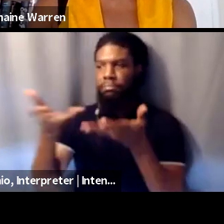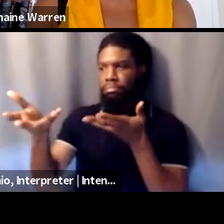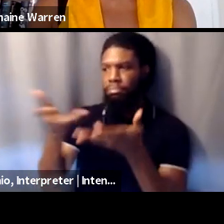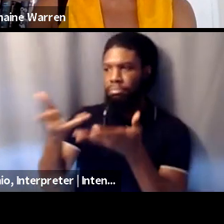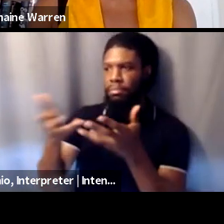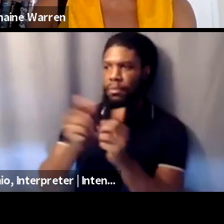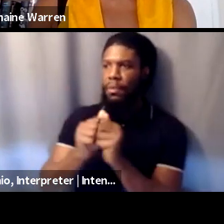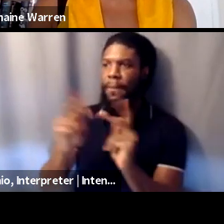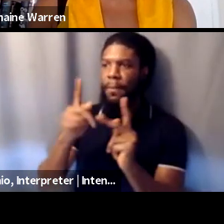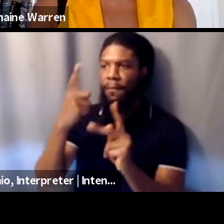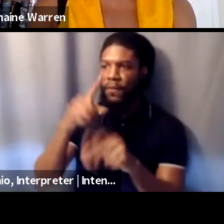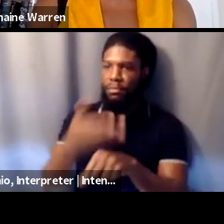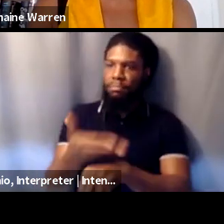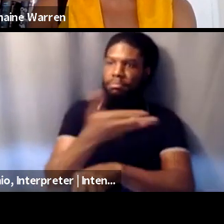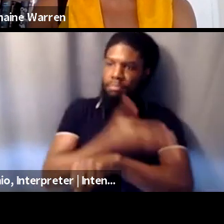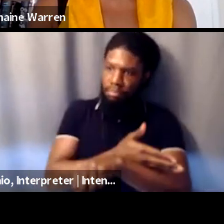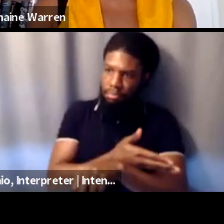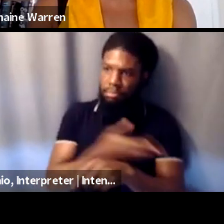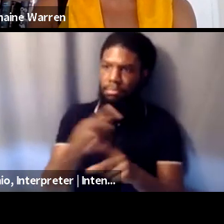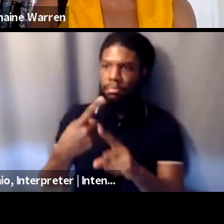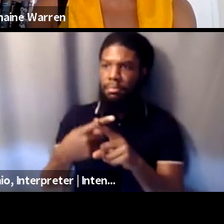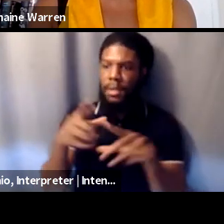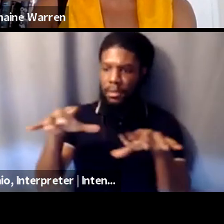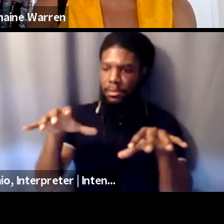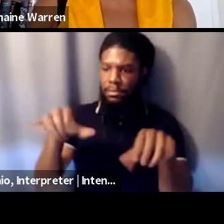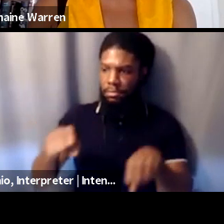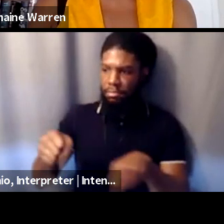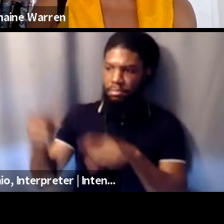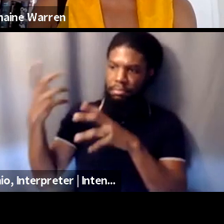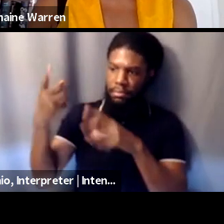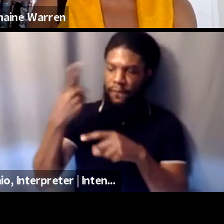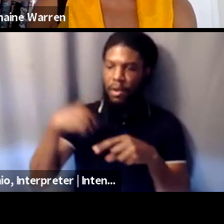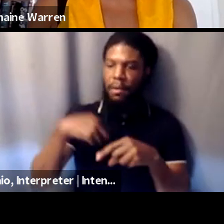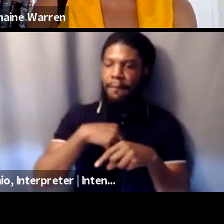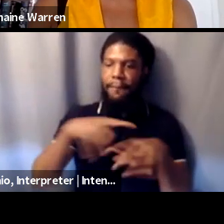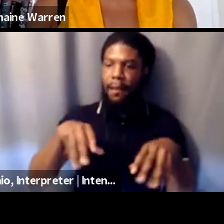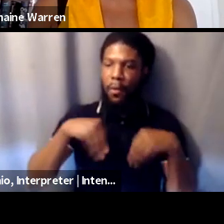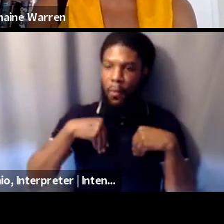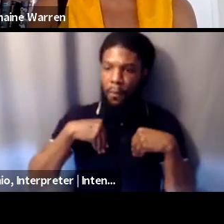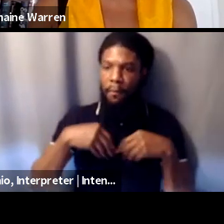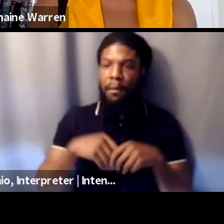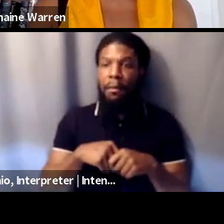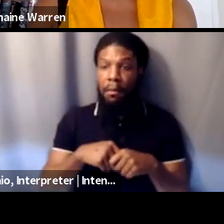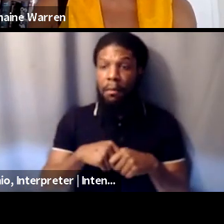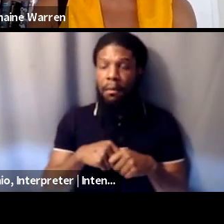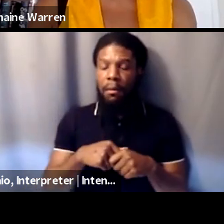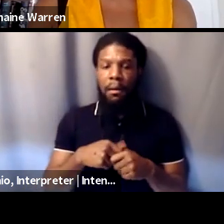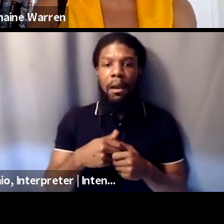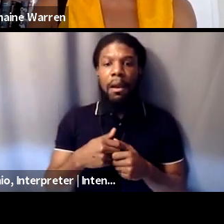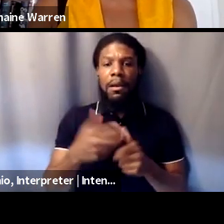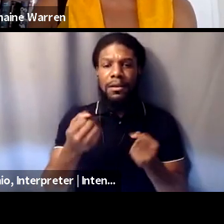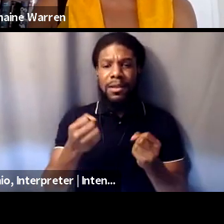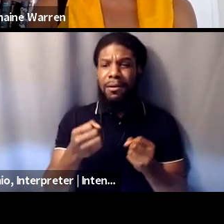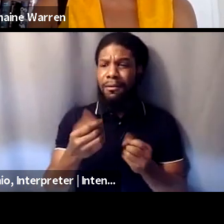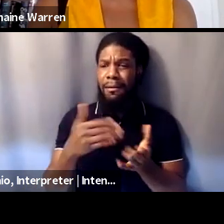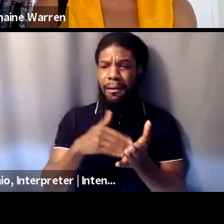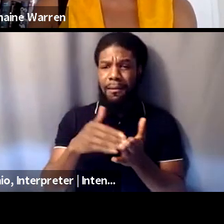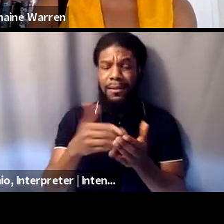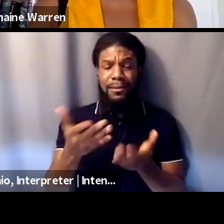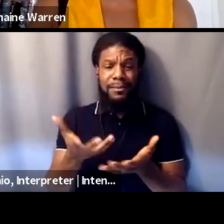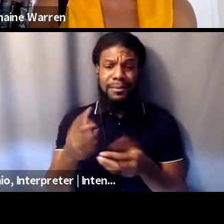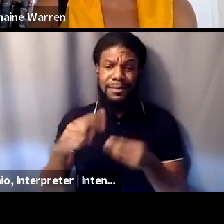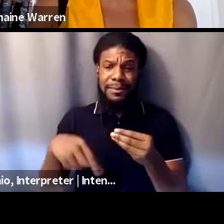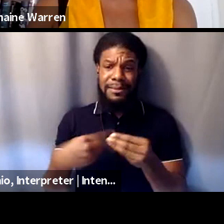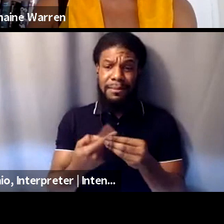and creative processes that bring me to the edge of myself, it's because I'm finding that language for the first time. And I don't know it logically until